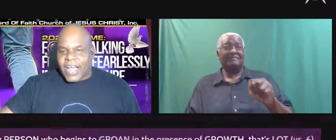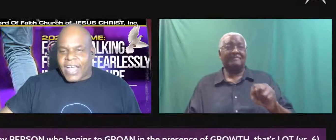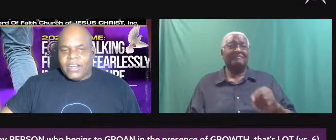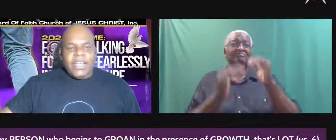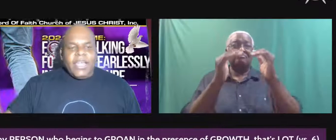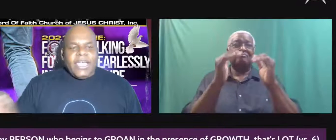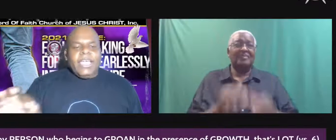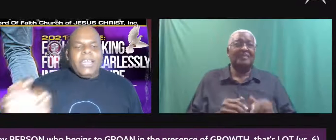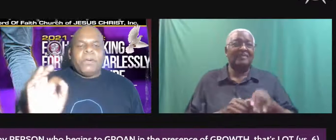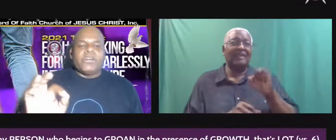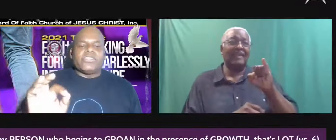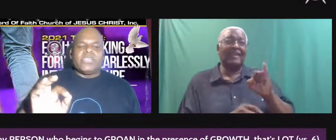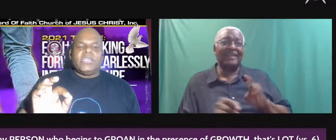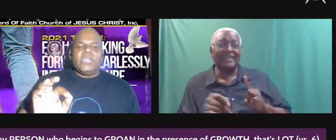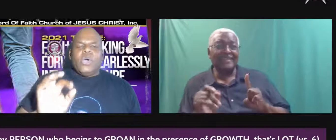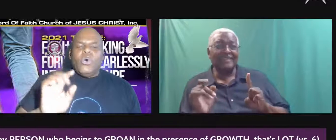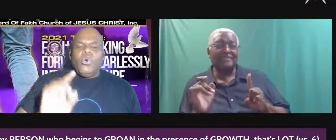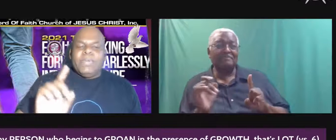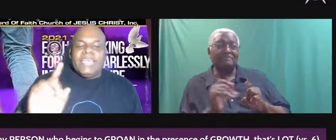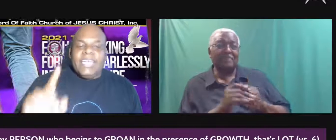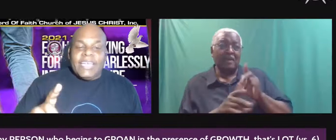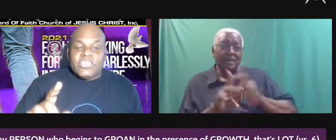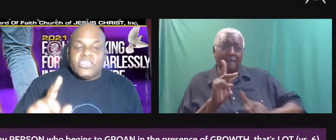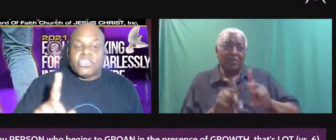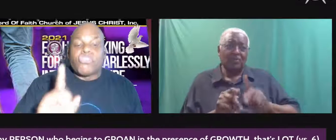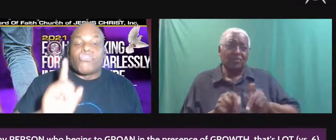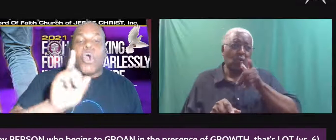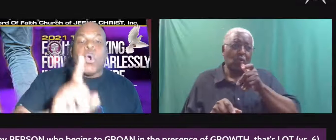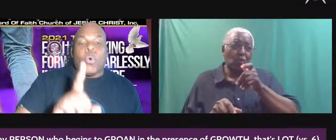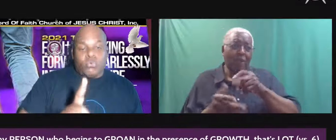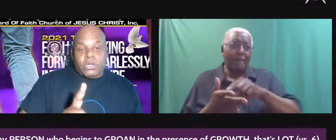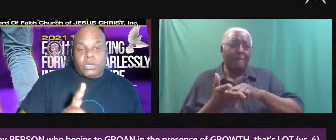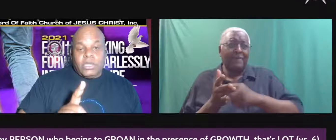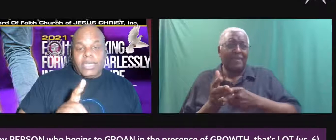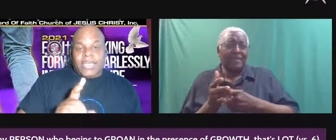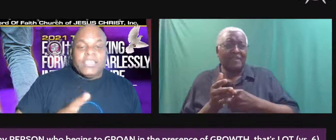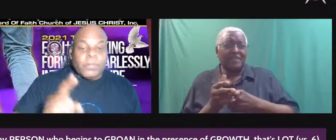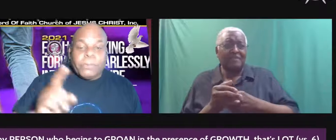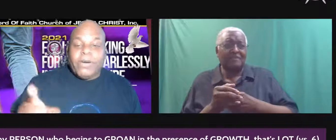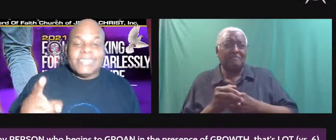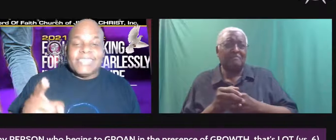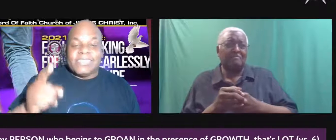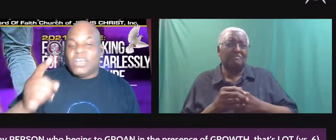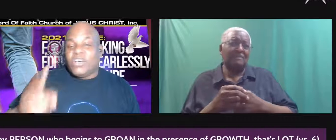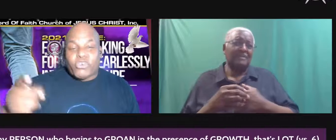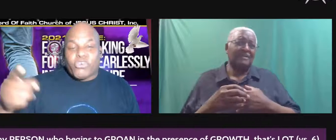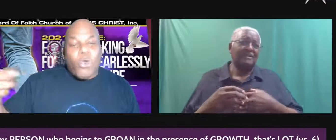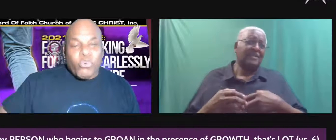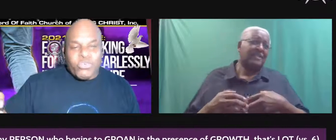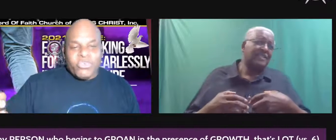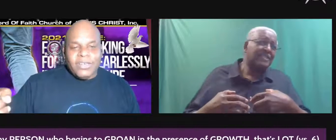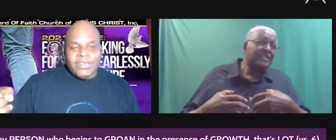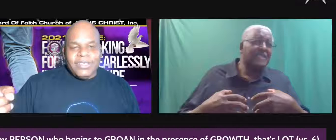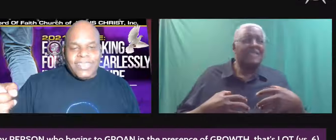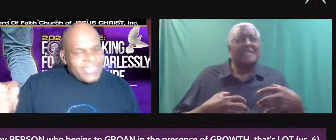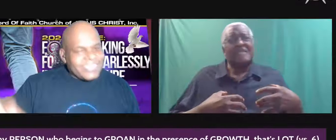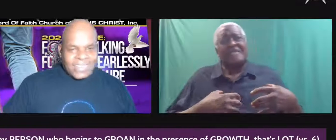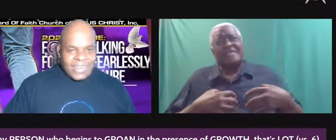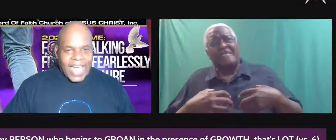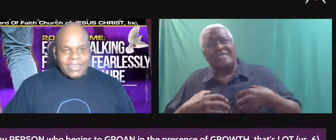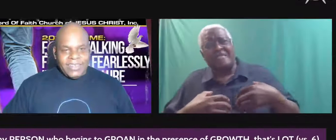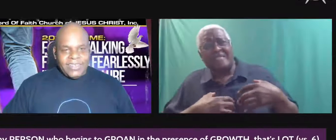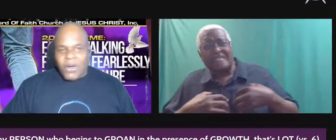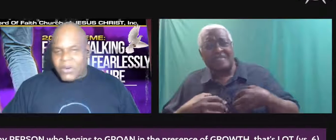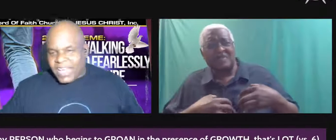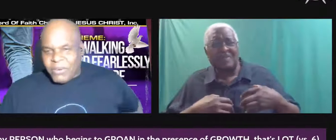next identifier. Any person who begins to groan in the presence of growth is